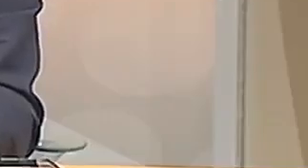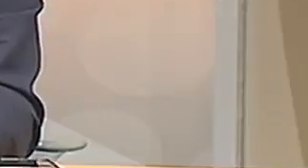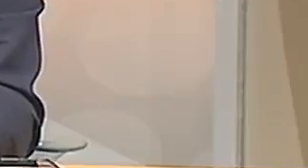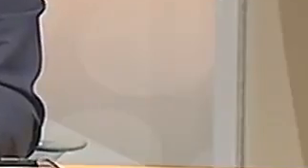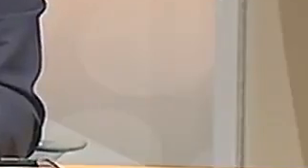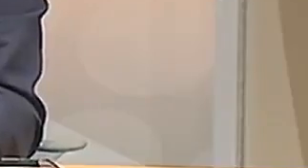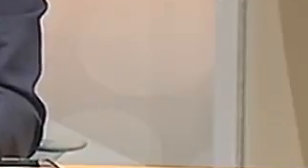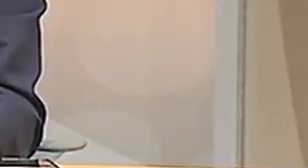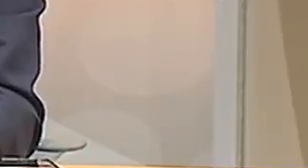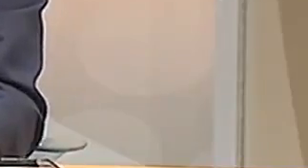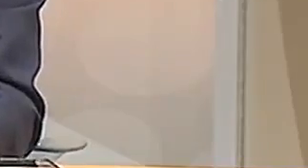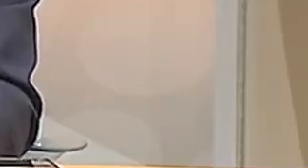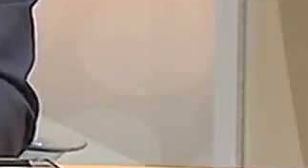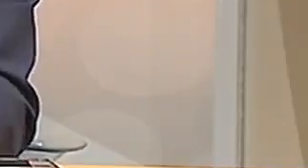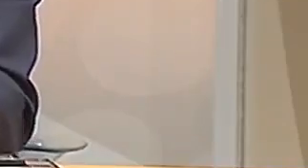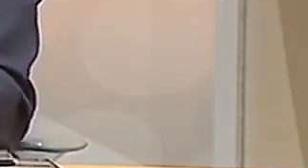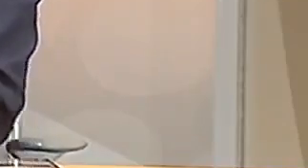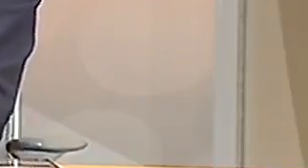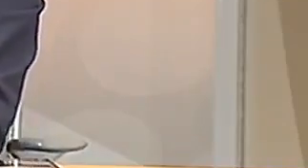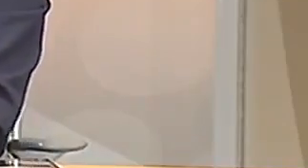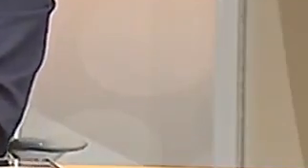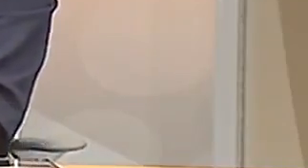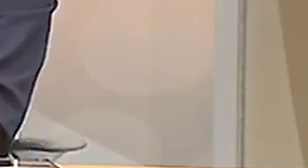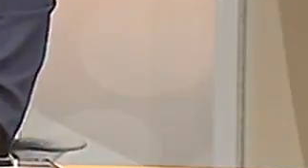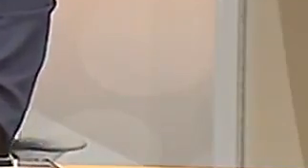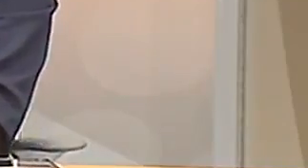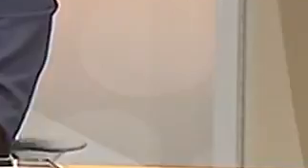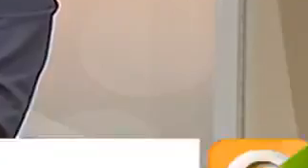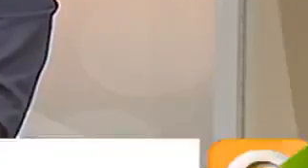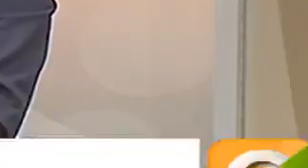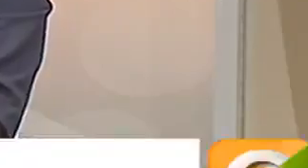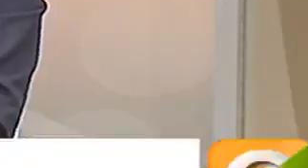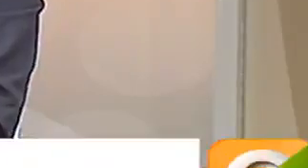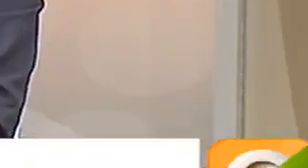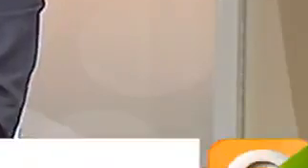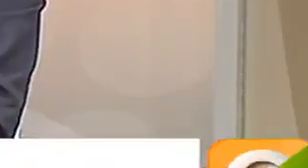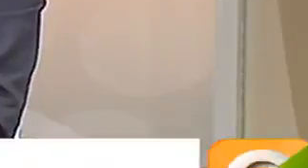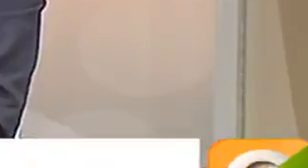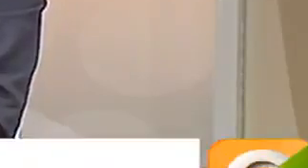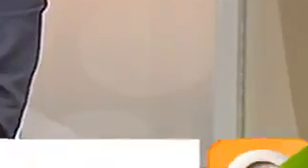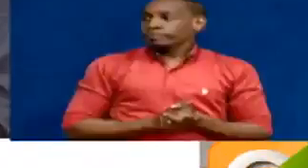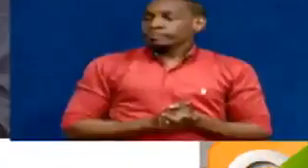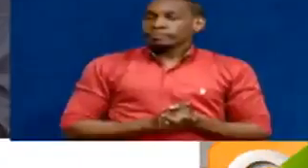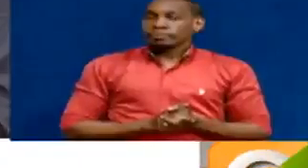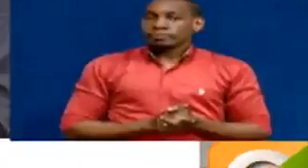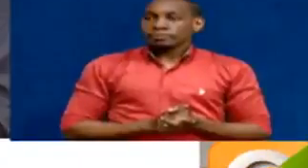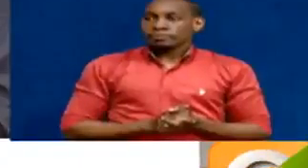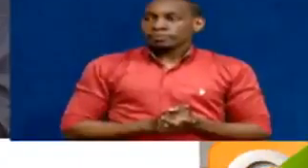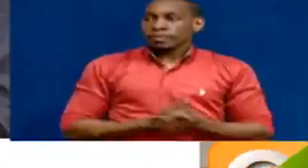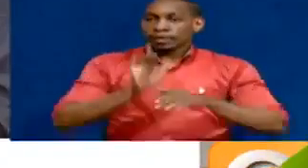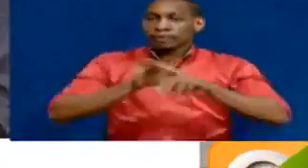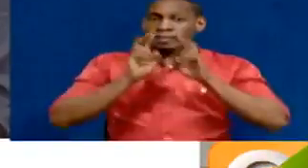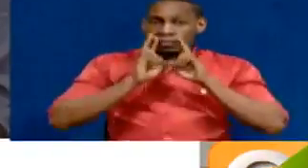The supremacy battles between politicians in the county of Marsabit continue to cause havoc and degradation of